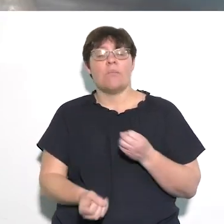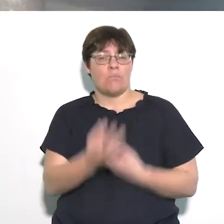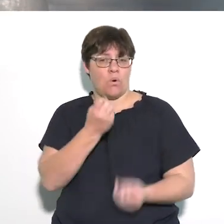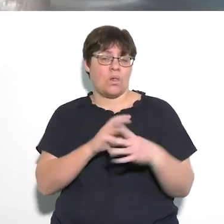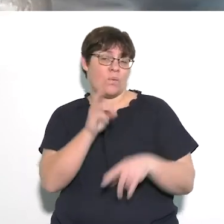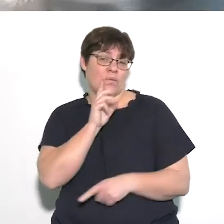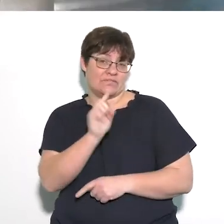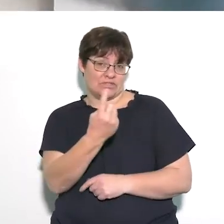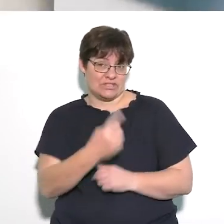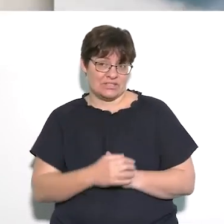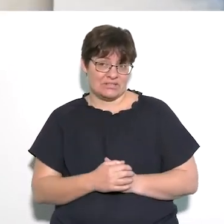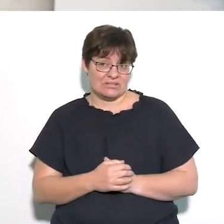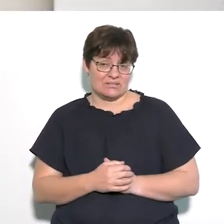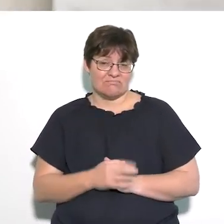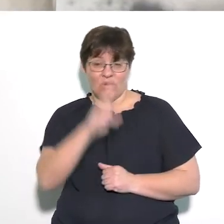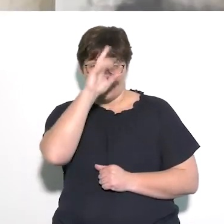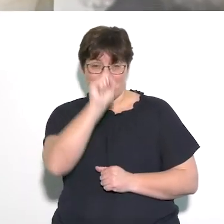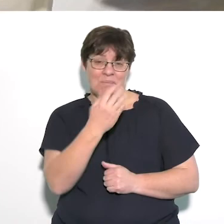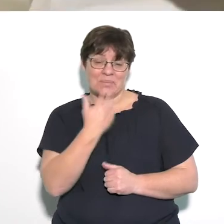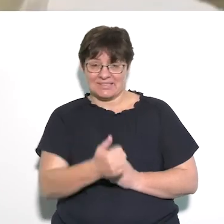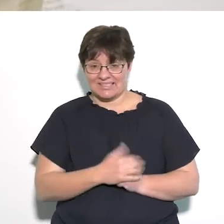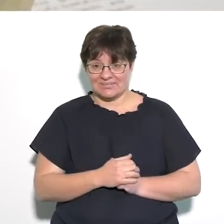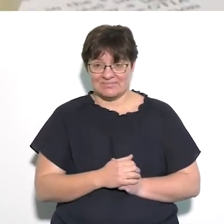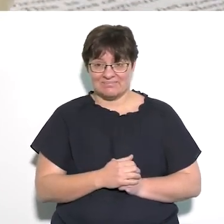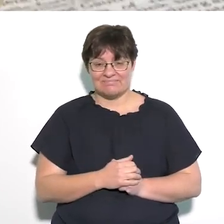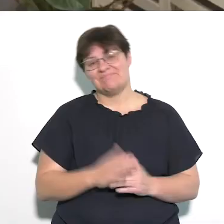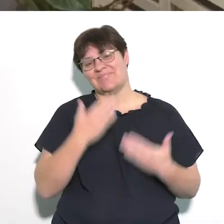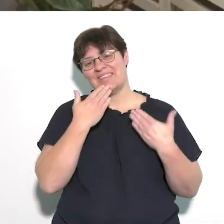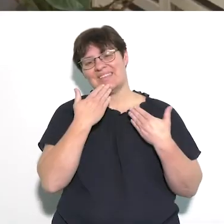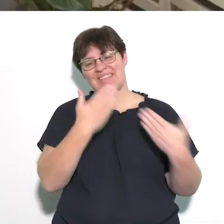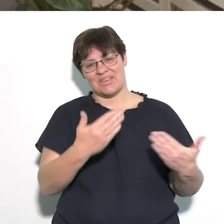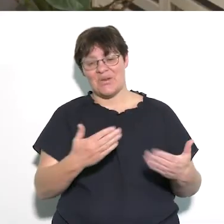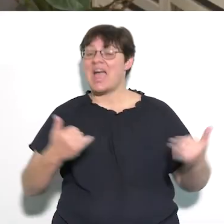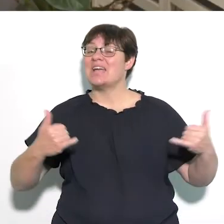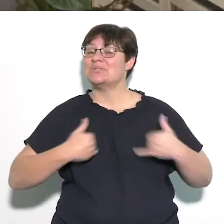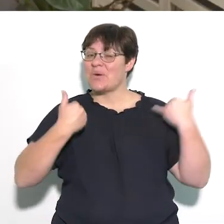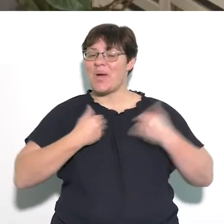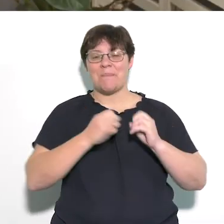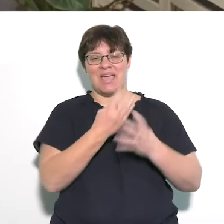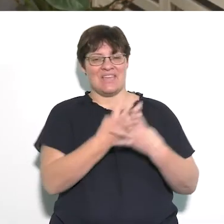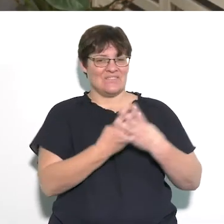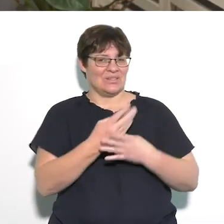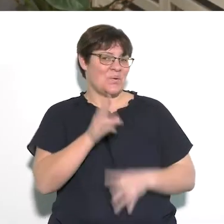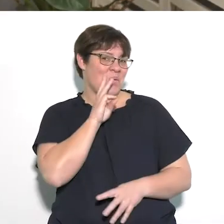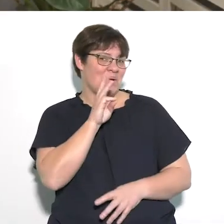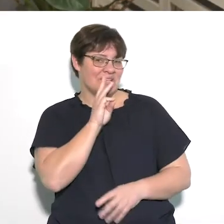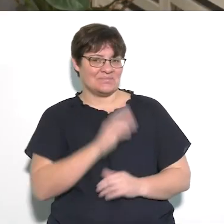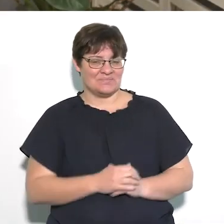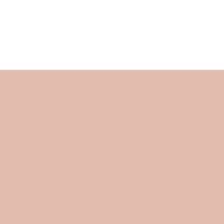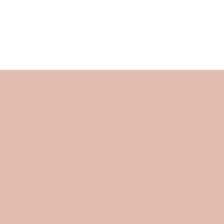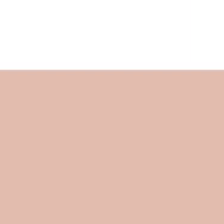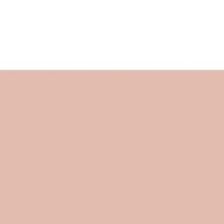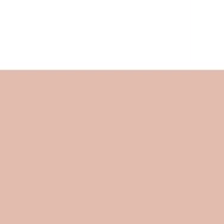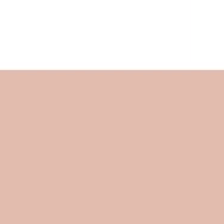boil the water first. Please remember that. Thank you. and have fun making your water filter.